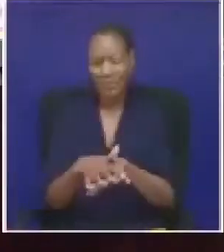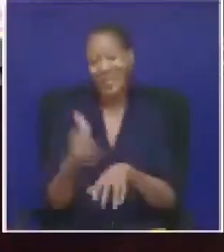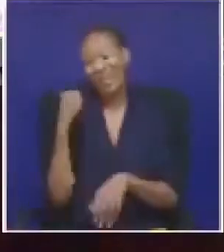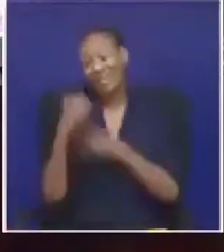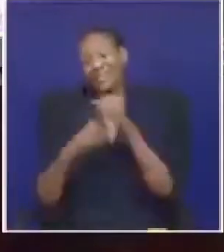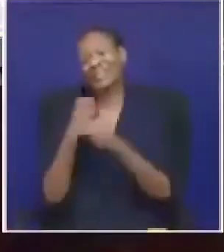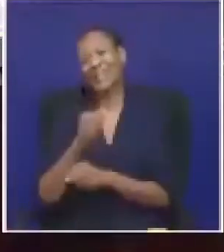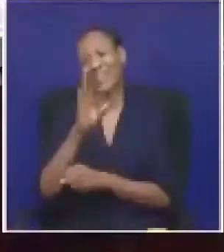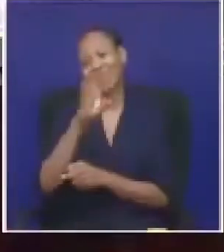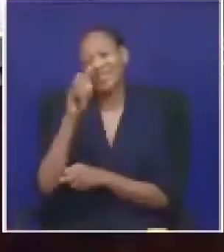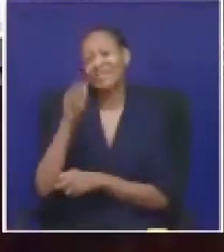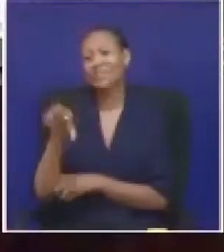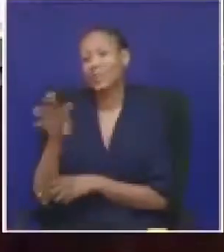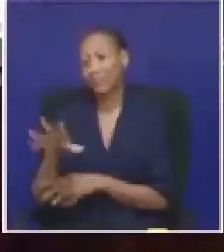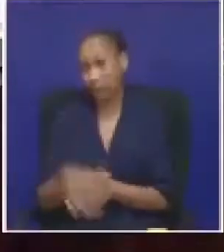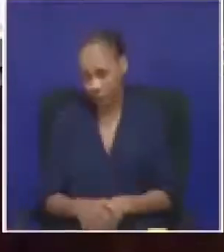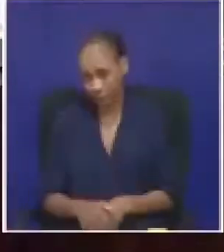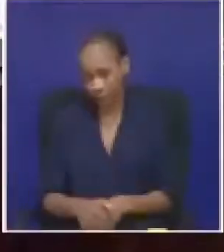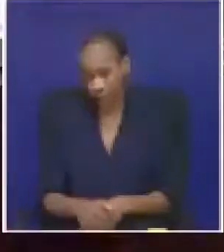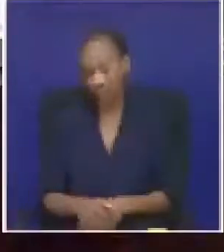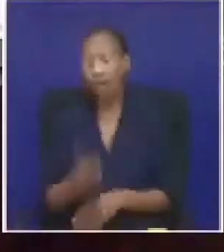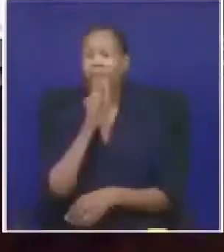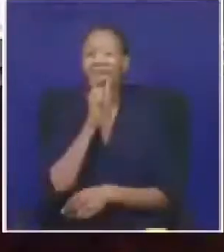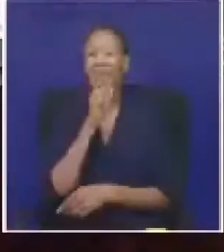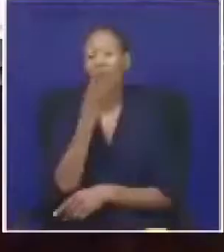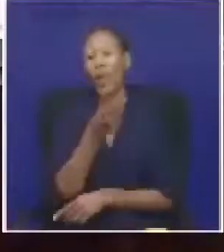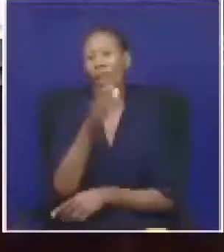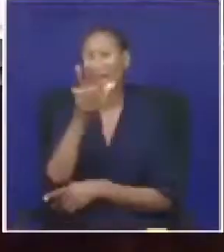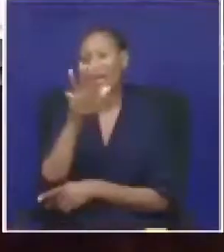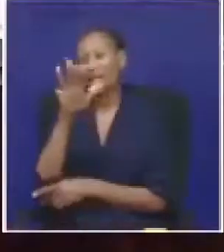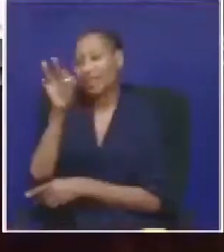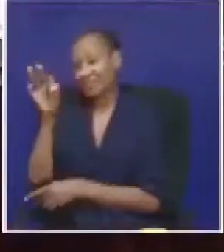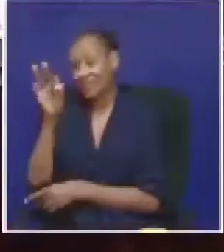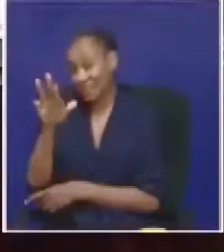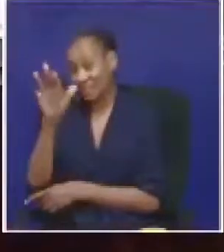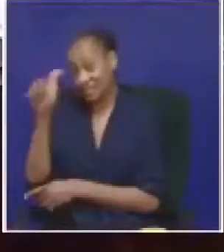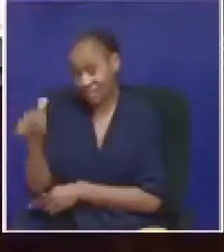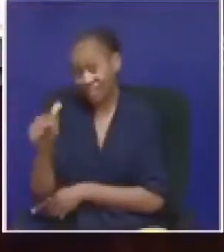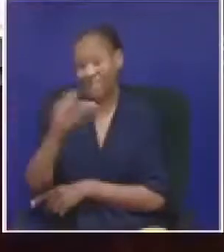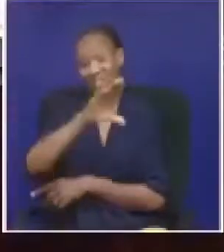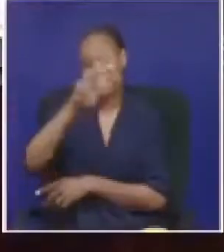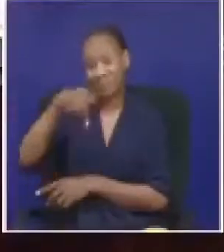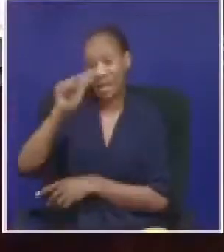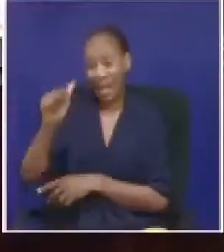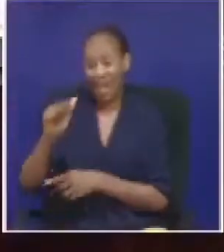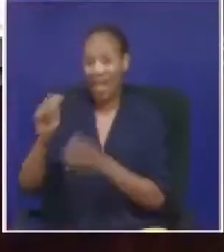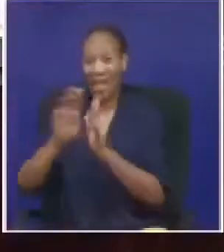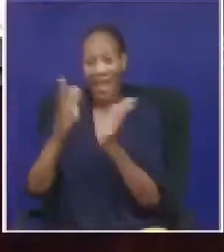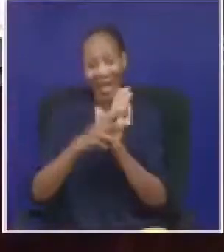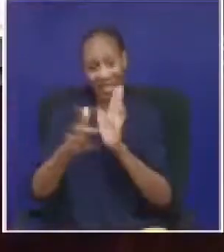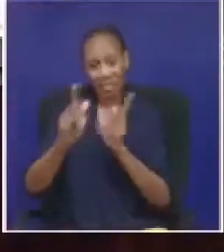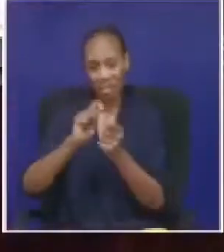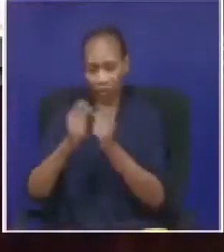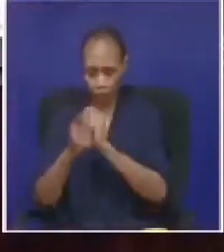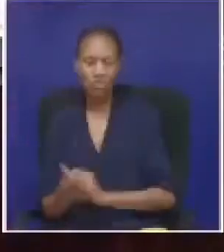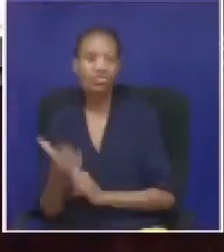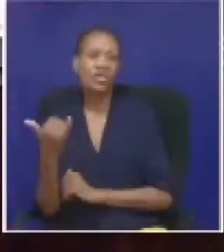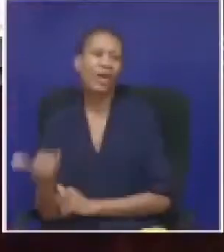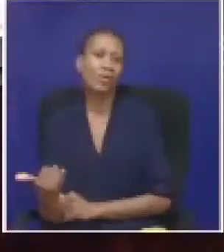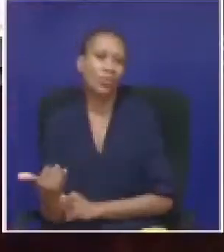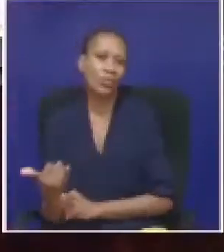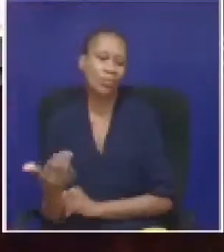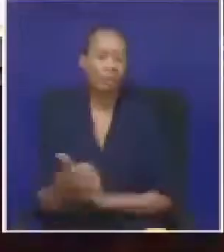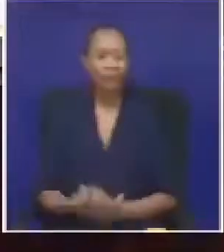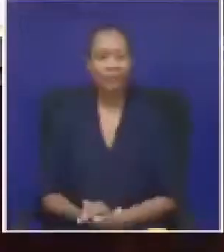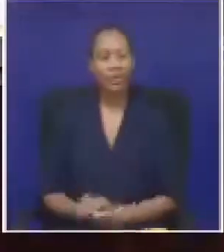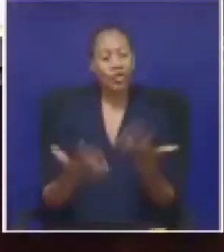year, which amends the 1996 Communal Property Association Act. In terms